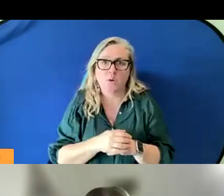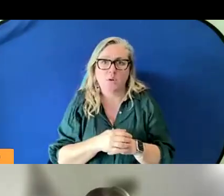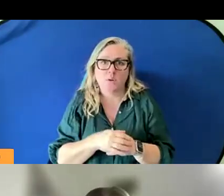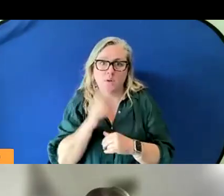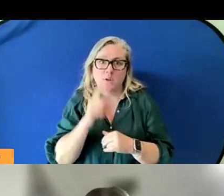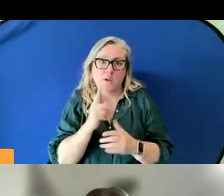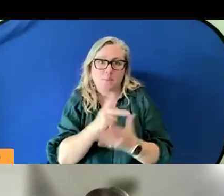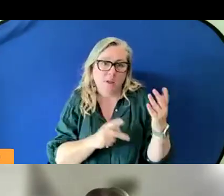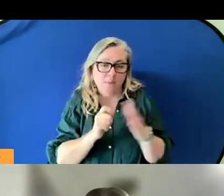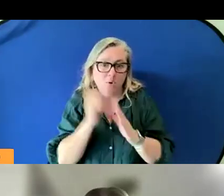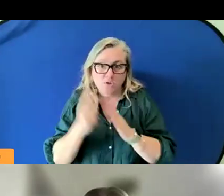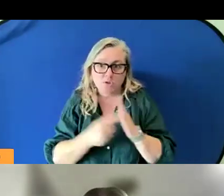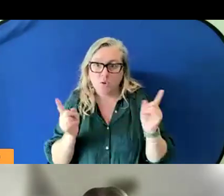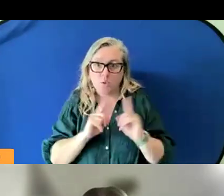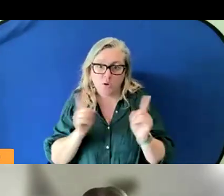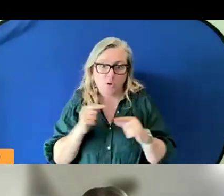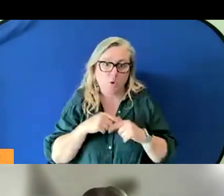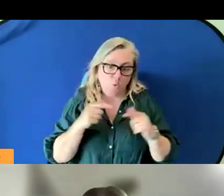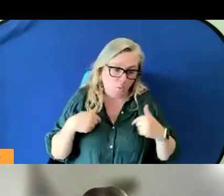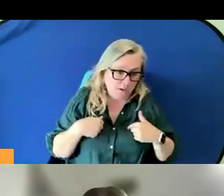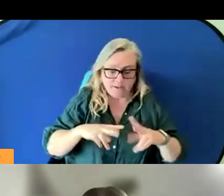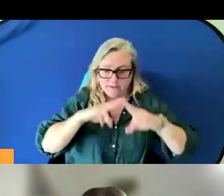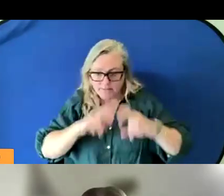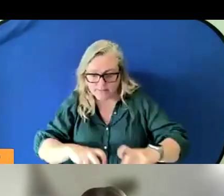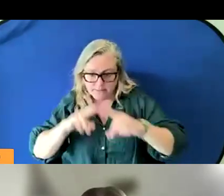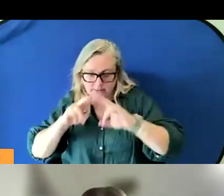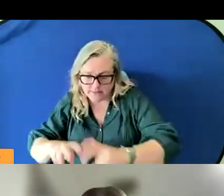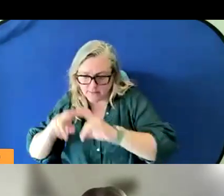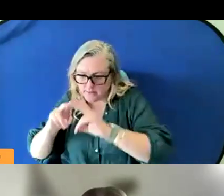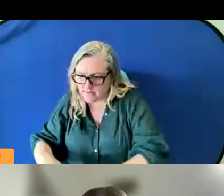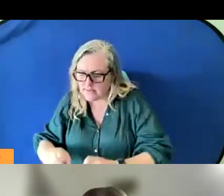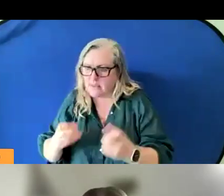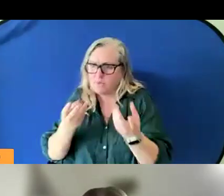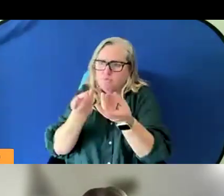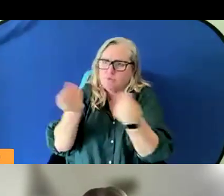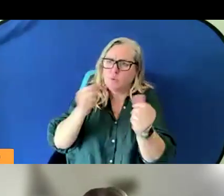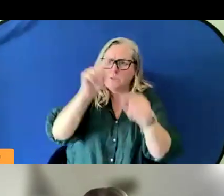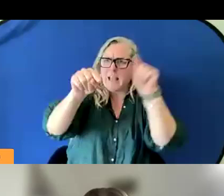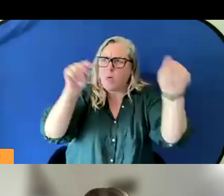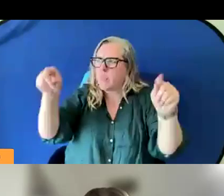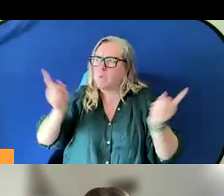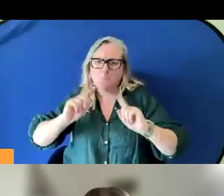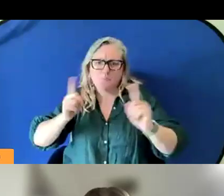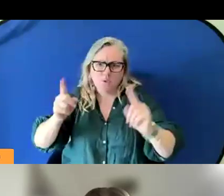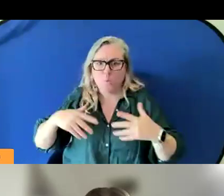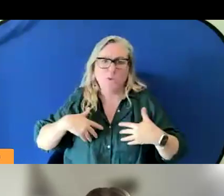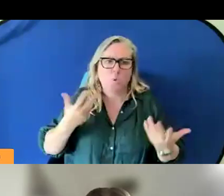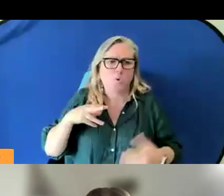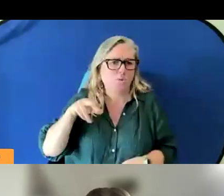doing a big desktop research audit of what are existing resources out there, so that we didn't duplicate